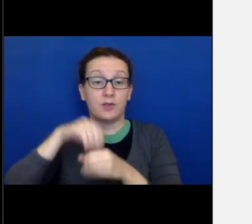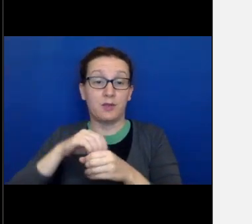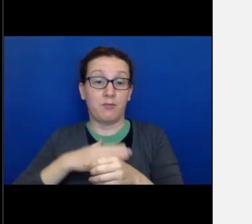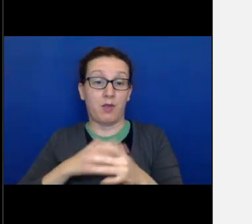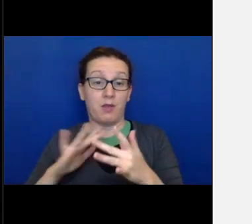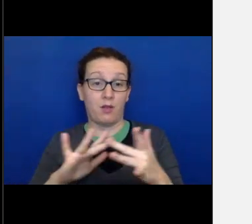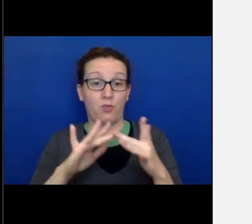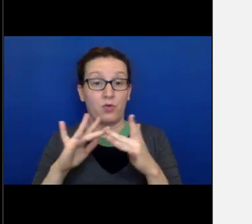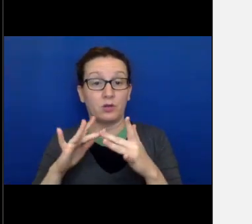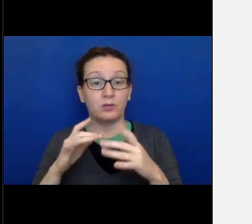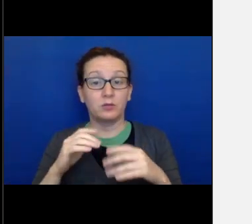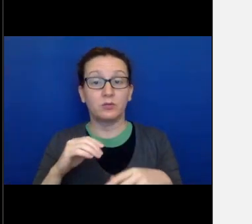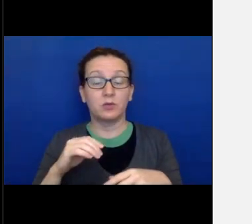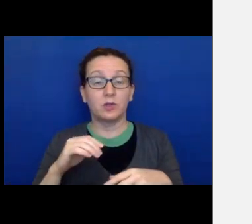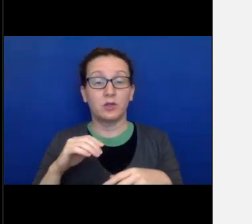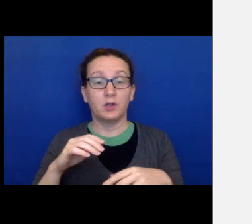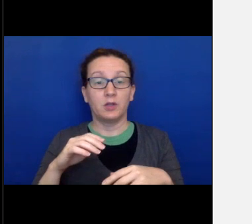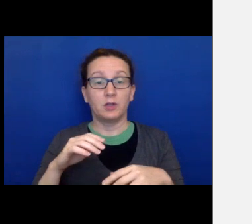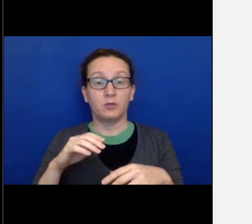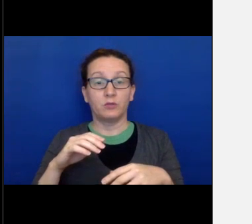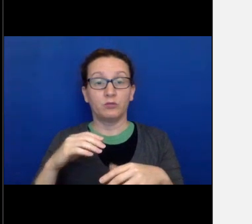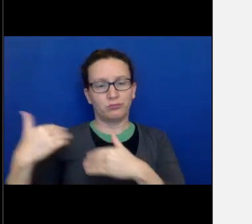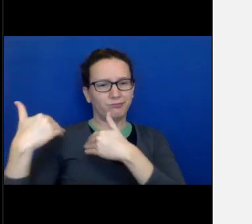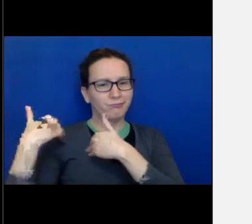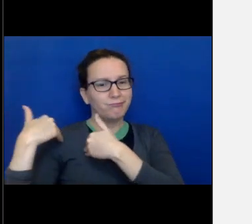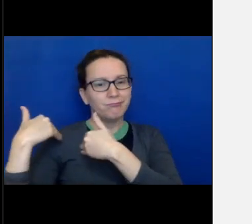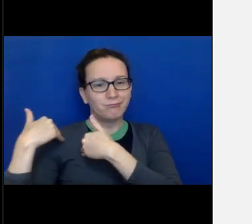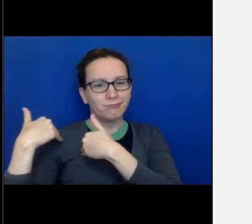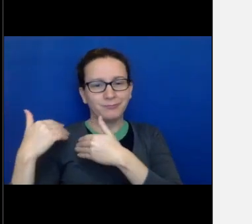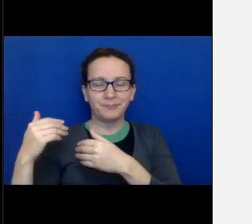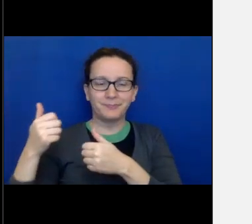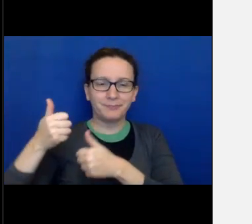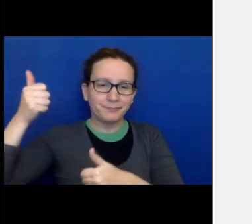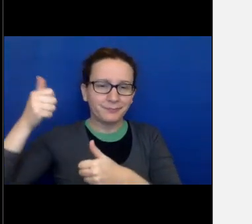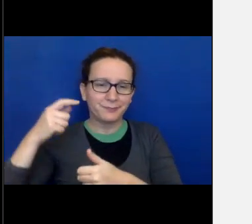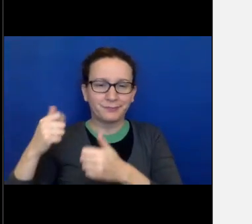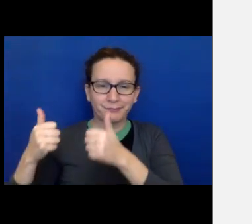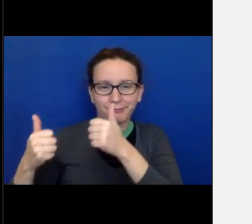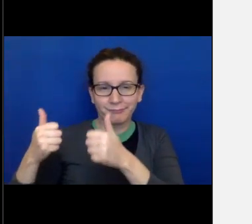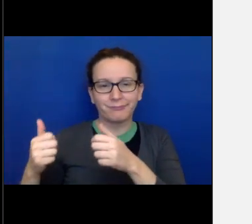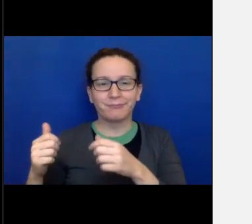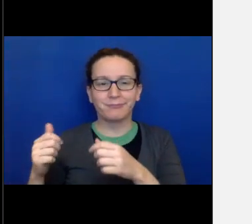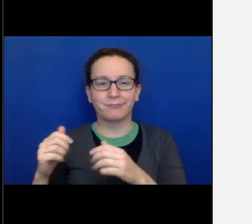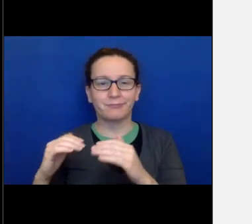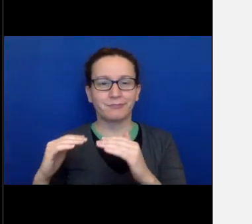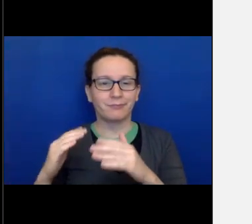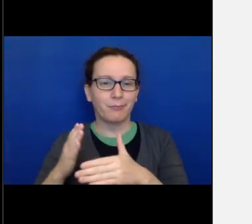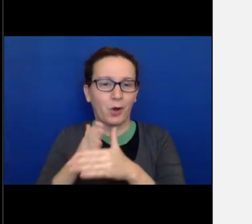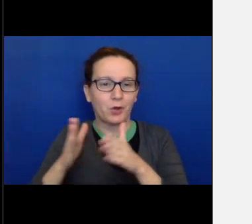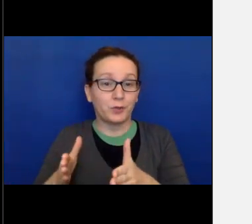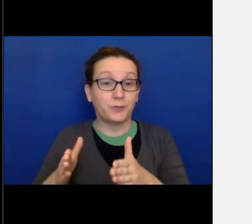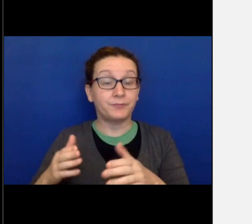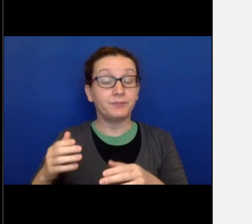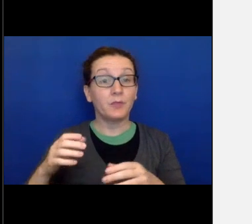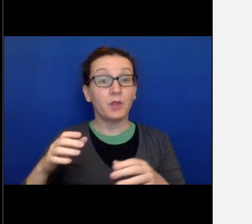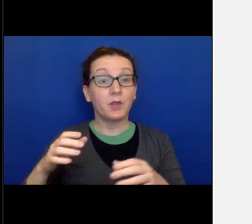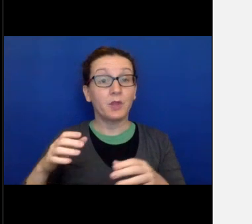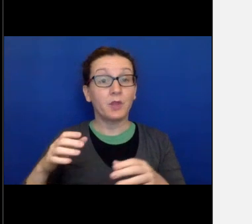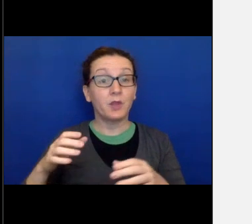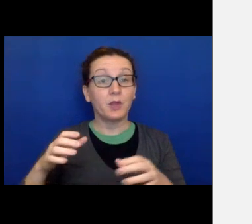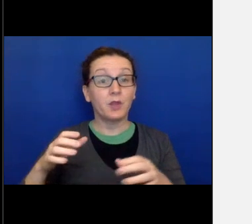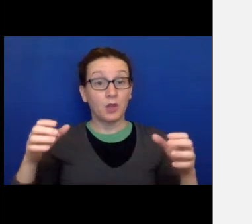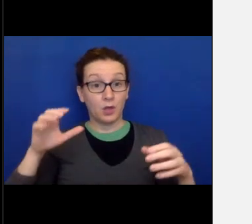network as a kind of accountability partner for me. So I was hired in a cohort, both within my department and